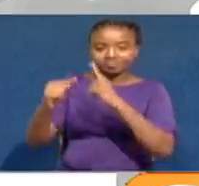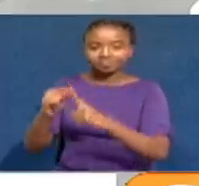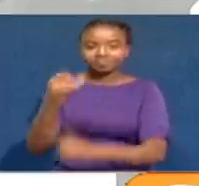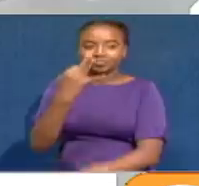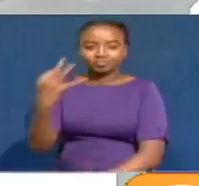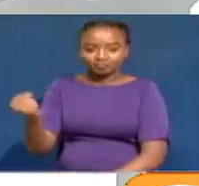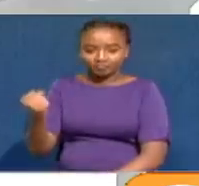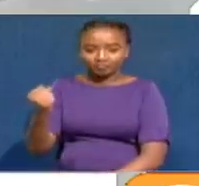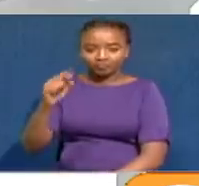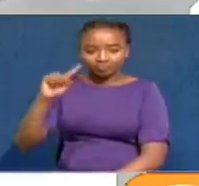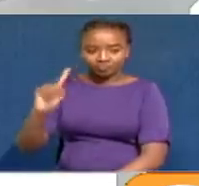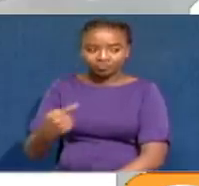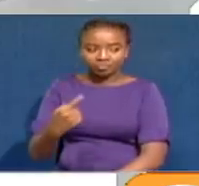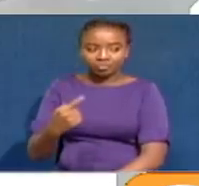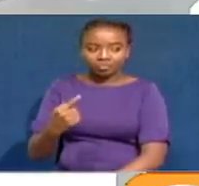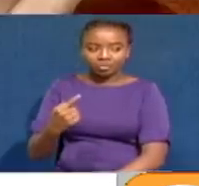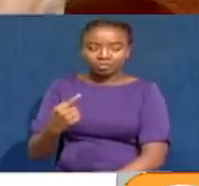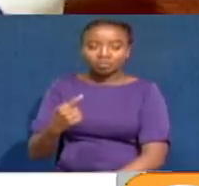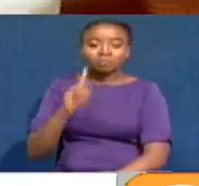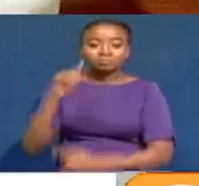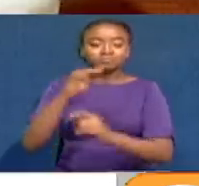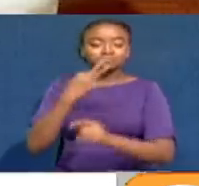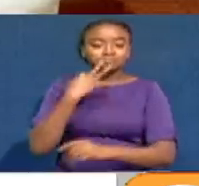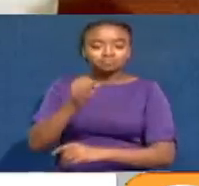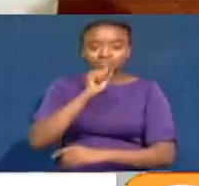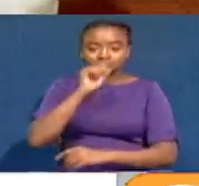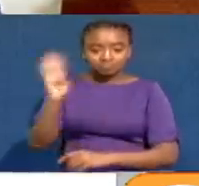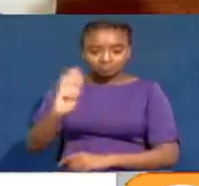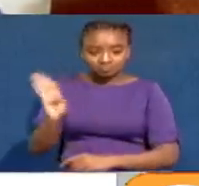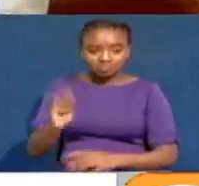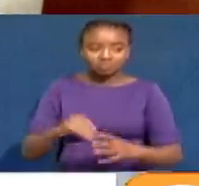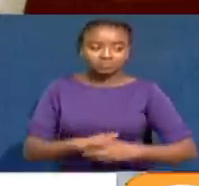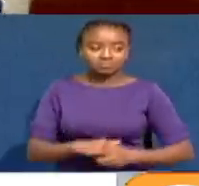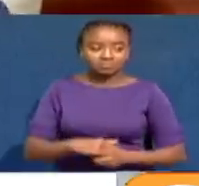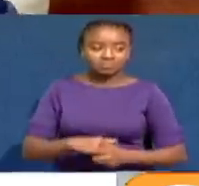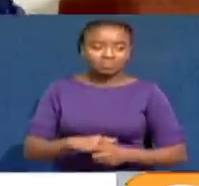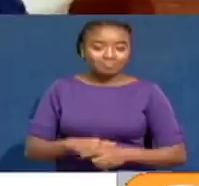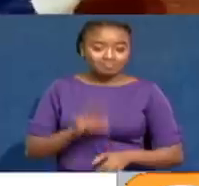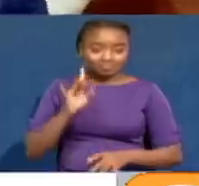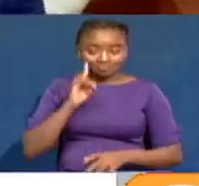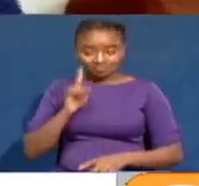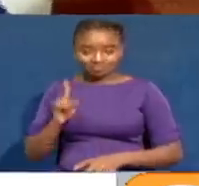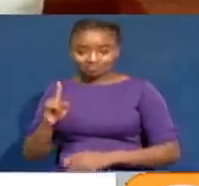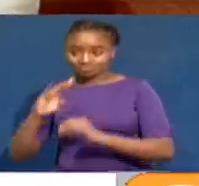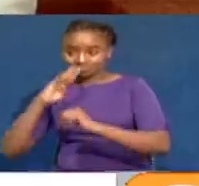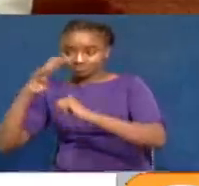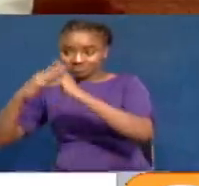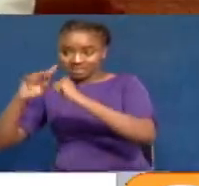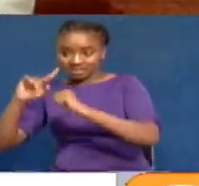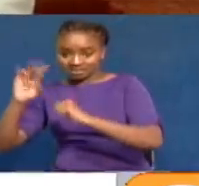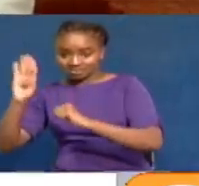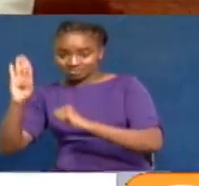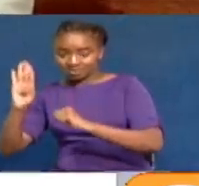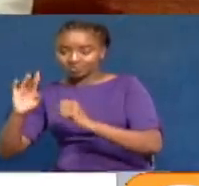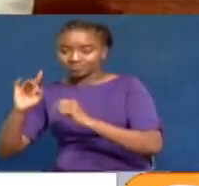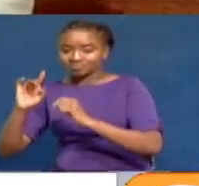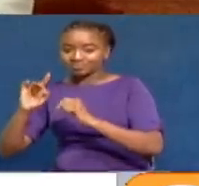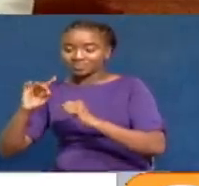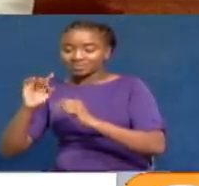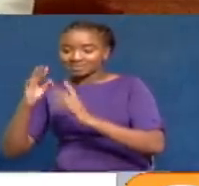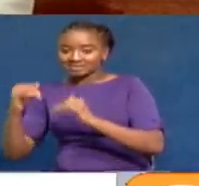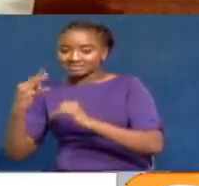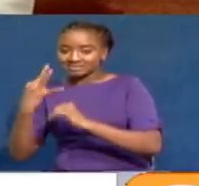35,000. Okay. That is 350 billion. Billion, yeah. I want to demonstrate to you. If we say around the same, each constituency